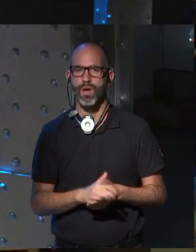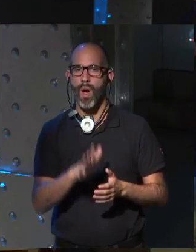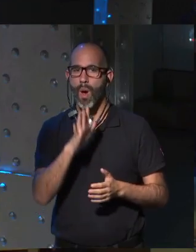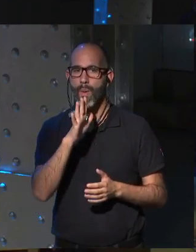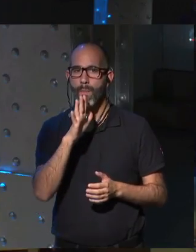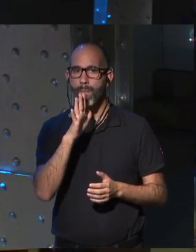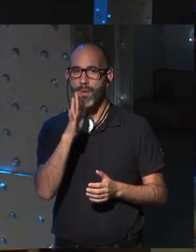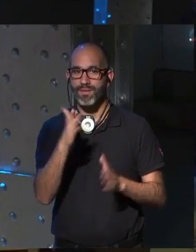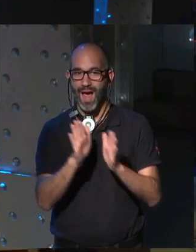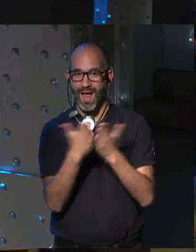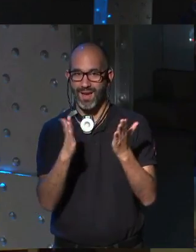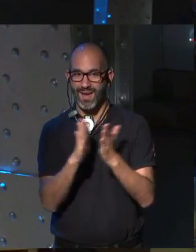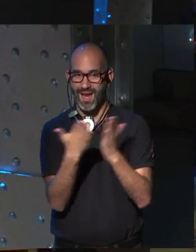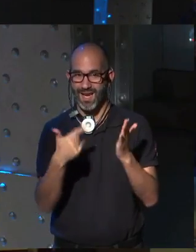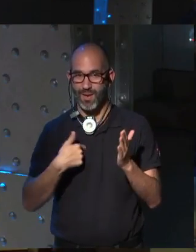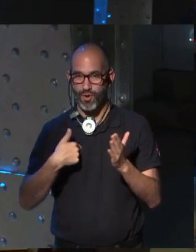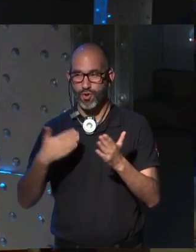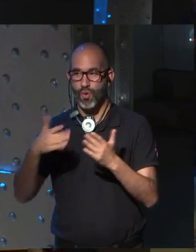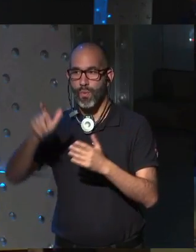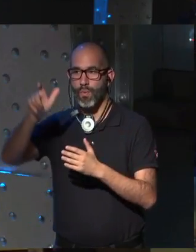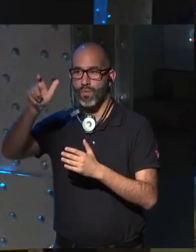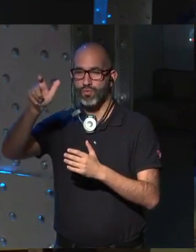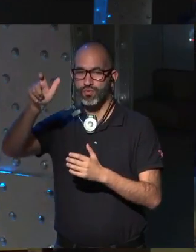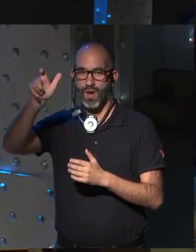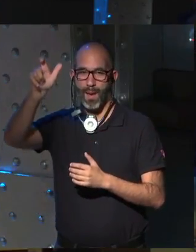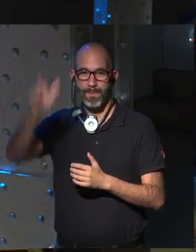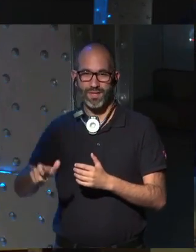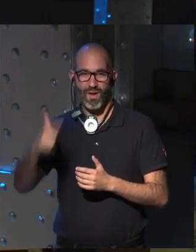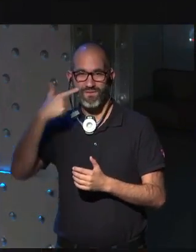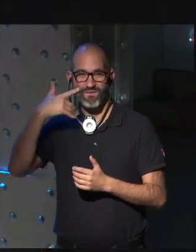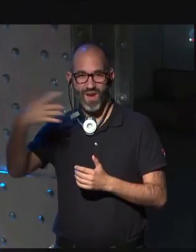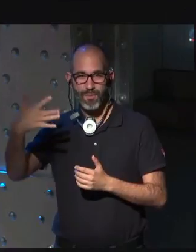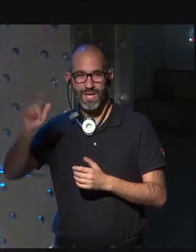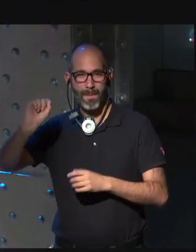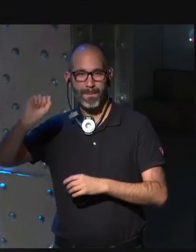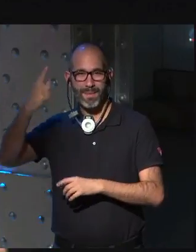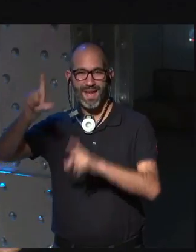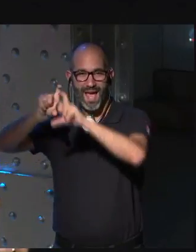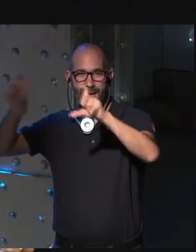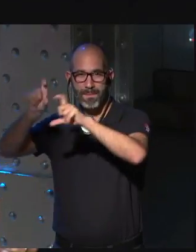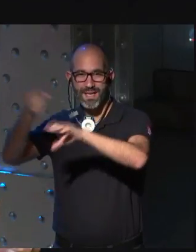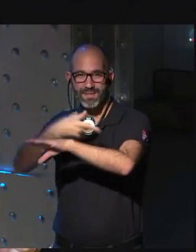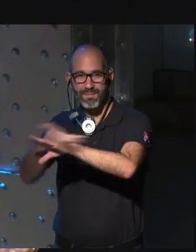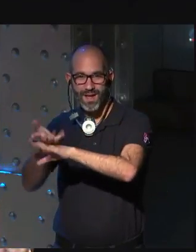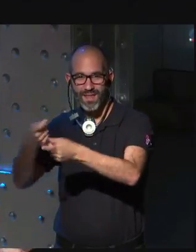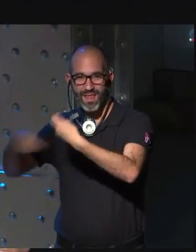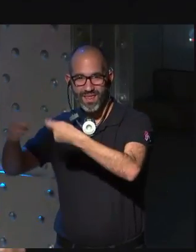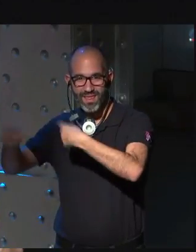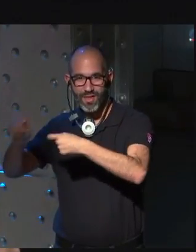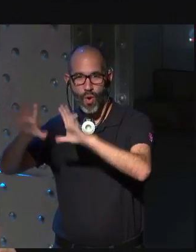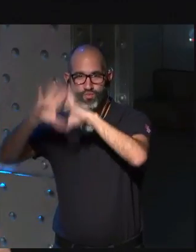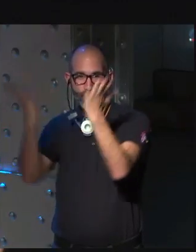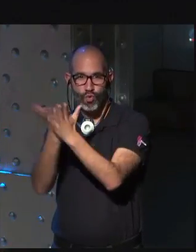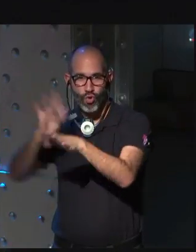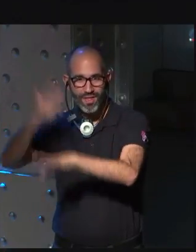interviewed one of the founders of the first record label to release digital recordings. This was right before CDs. They were on vinyl, but they recorded digitally. It was a classical